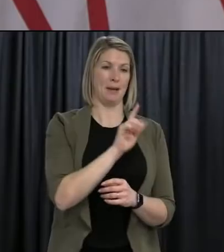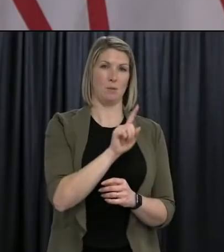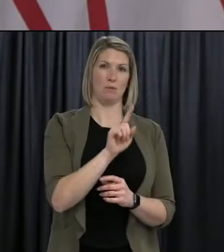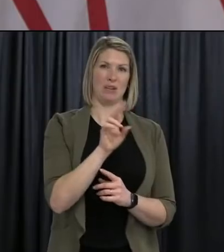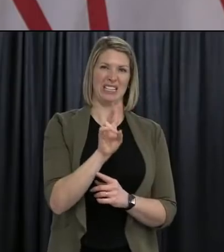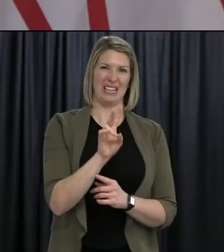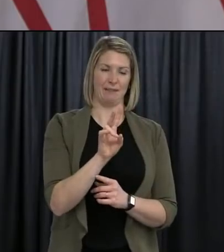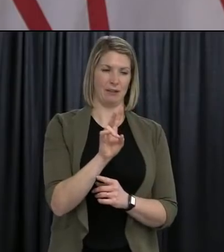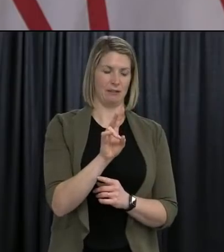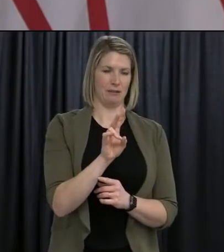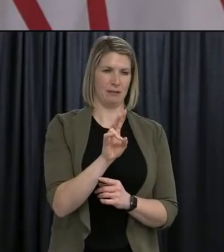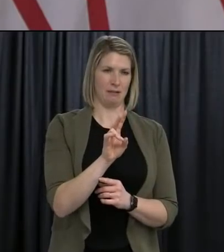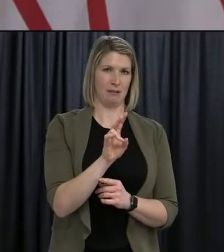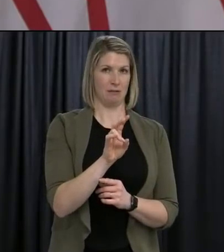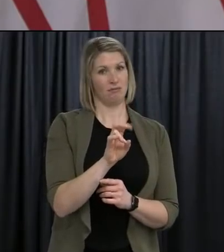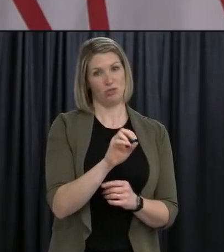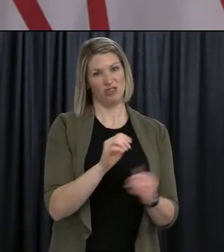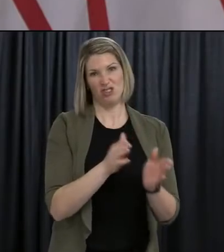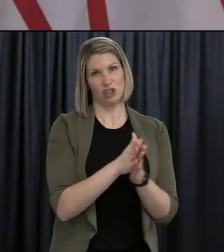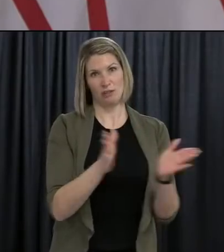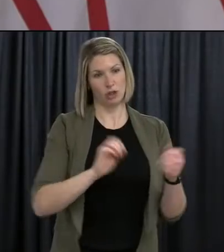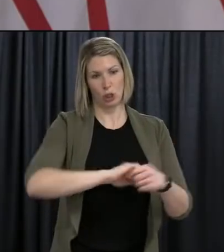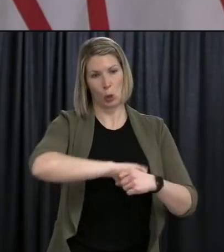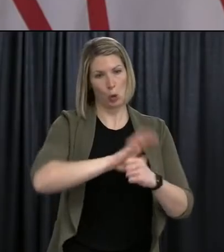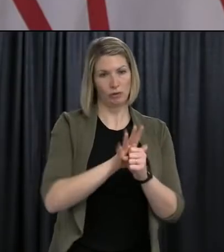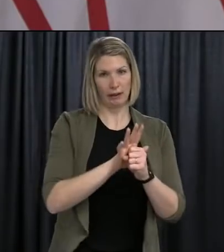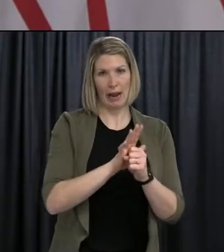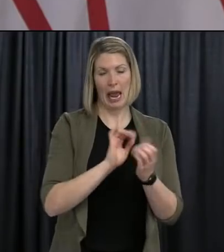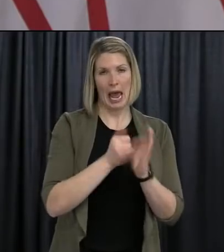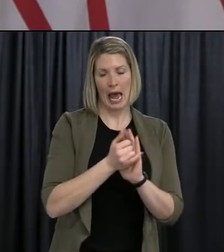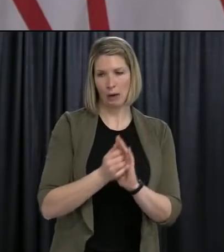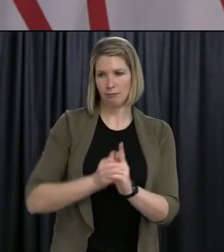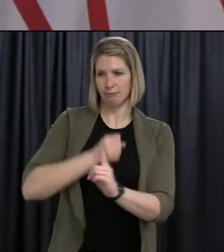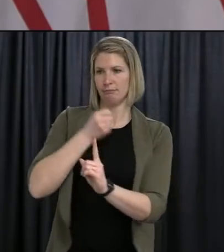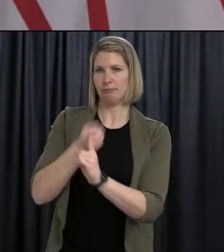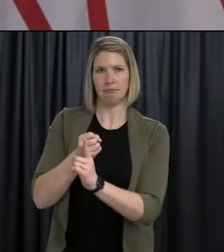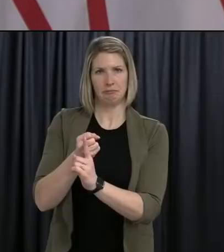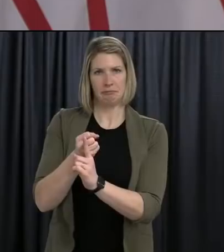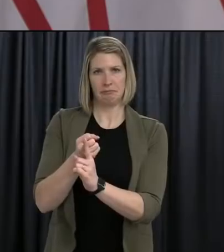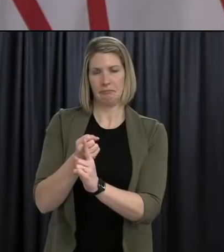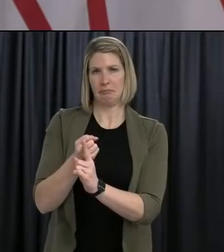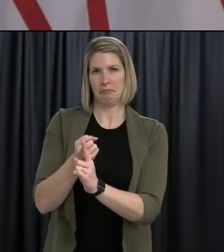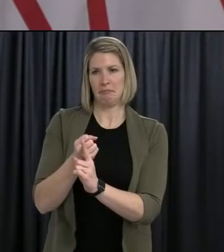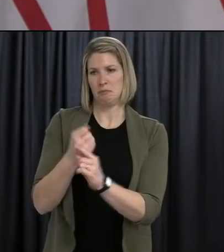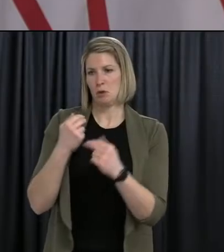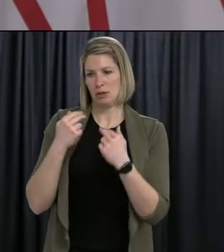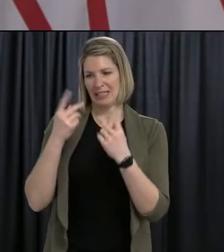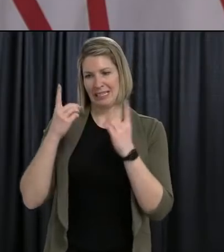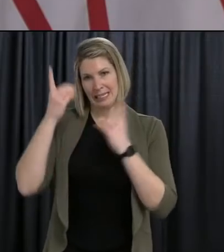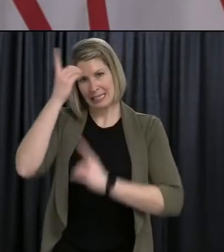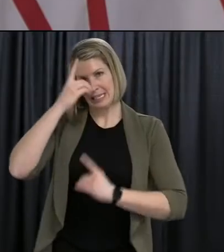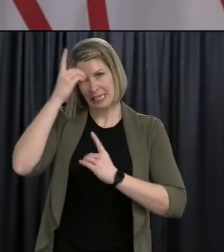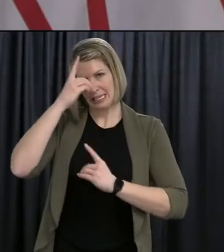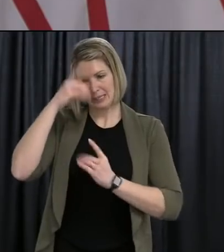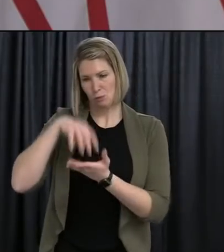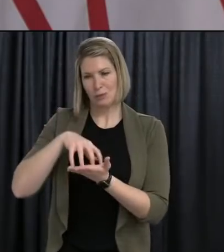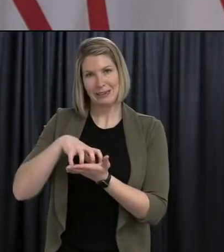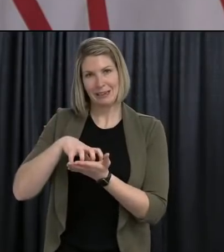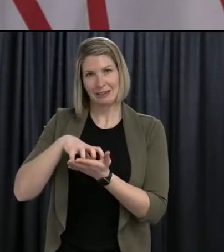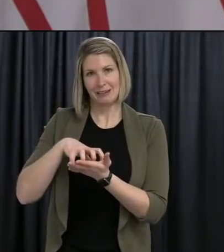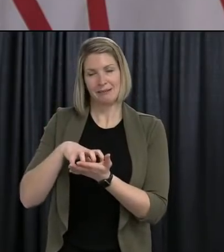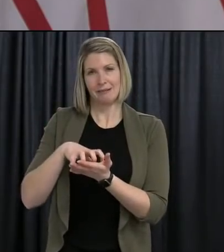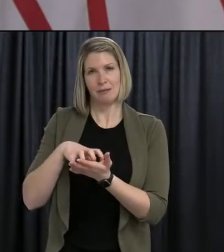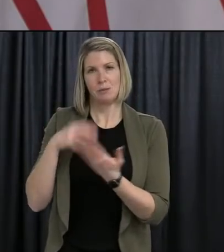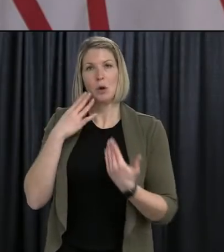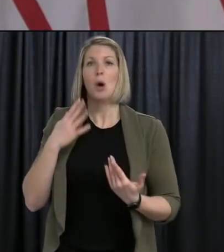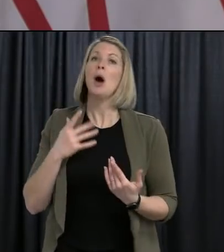how it affects every different, chronic condition that's out there. What we do know is that the biggest risk factor is age,